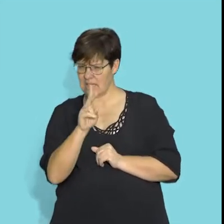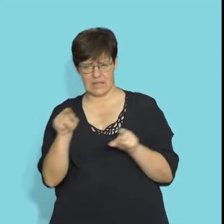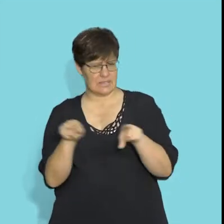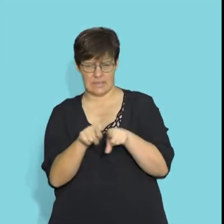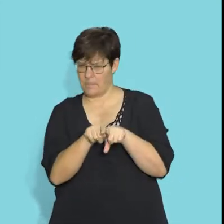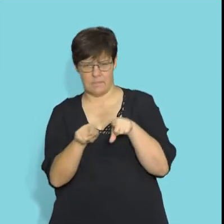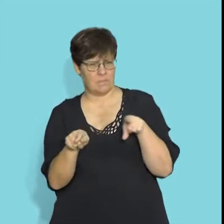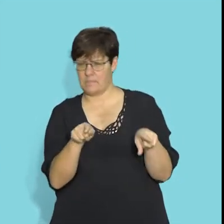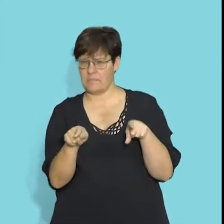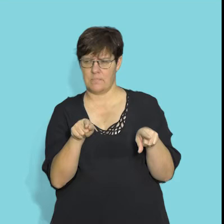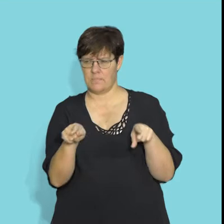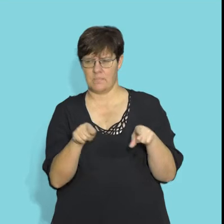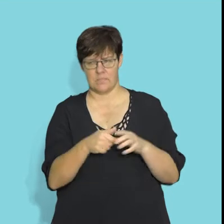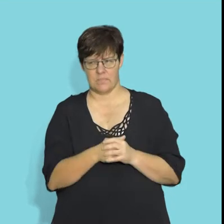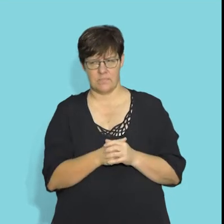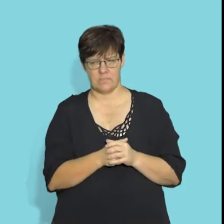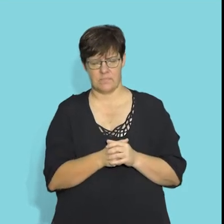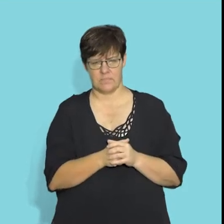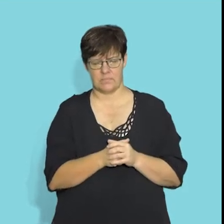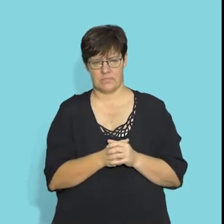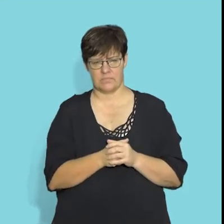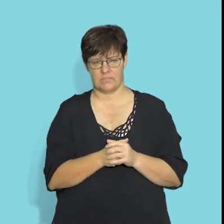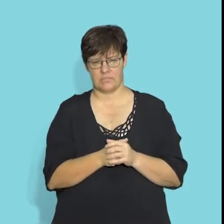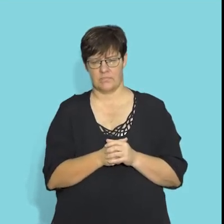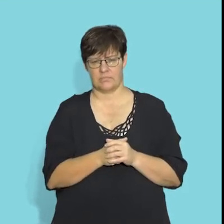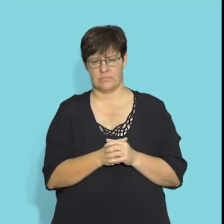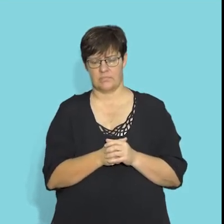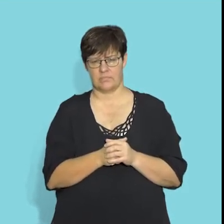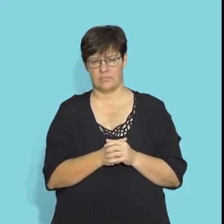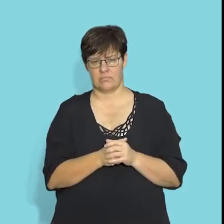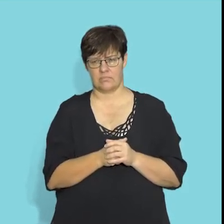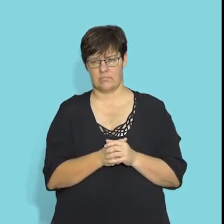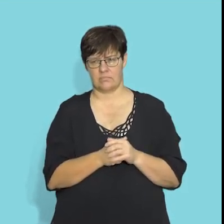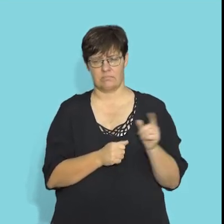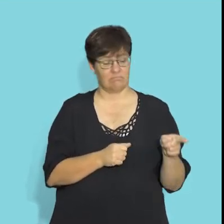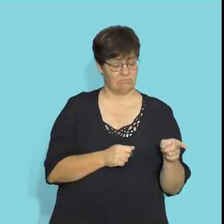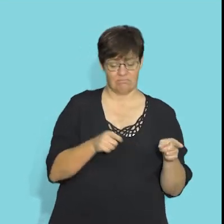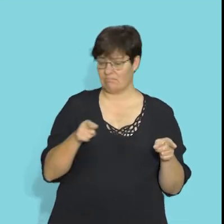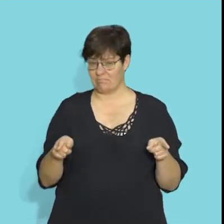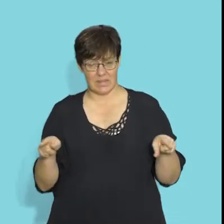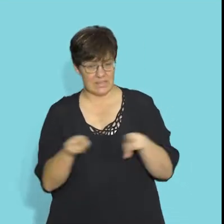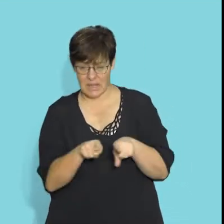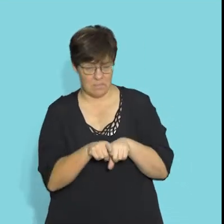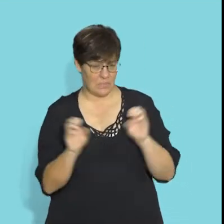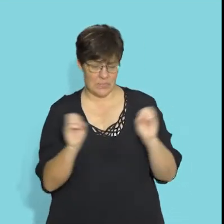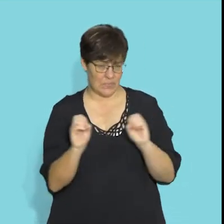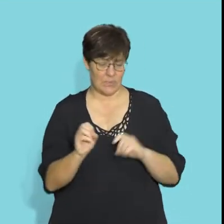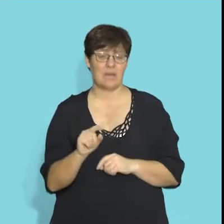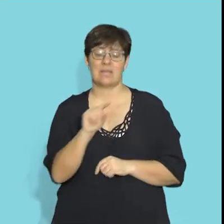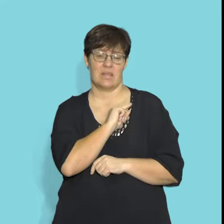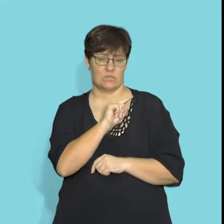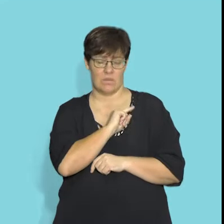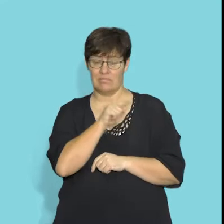that the gradient between A and B is not equal to the gradient between B and C? And so